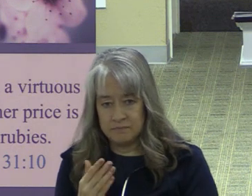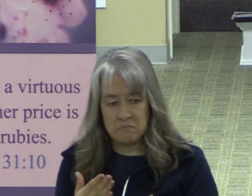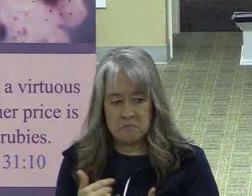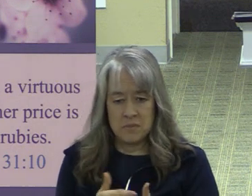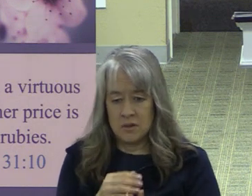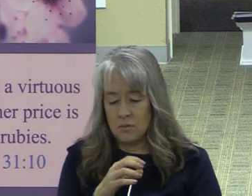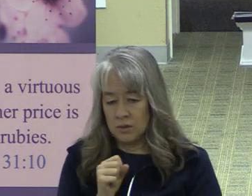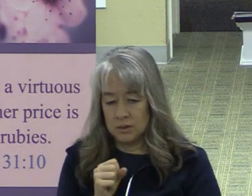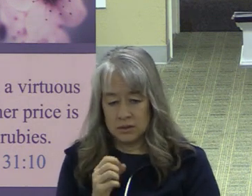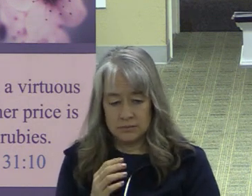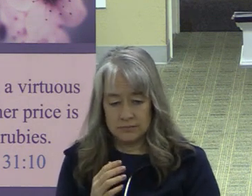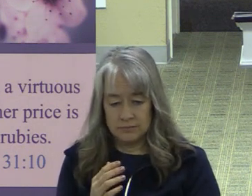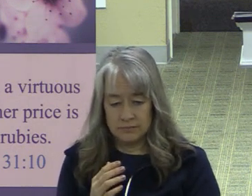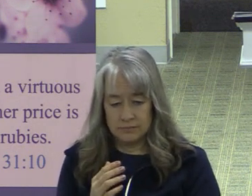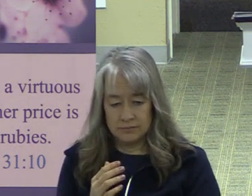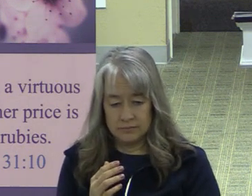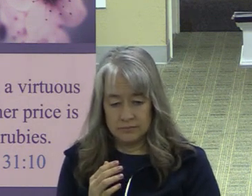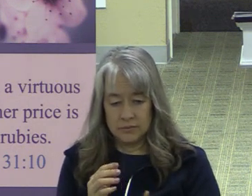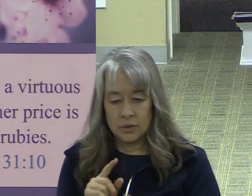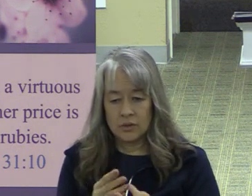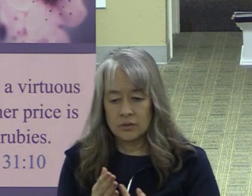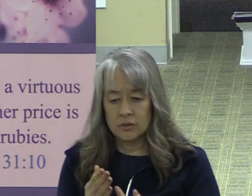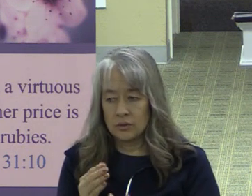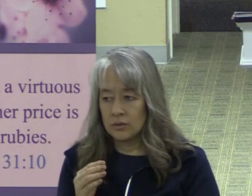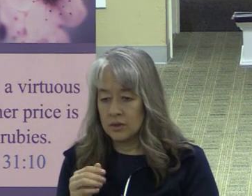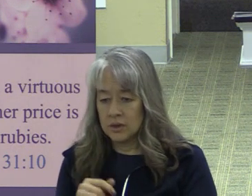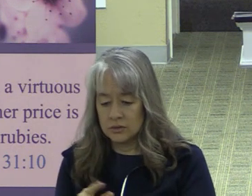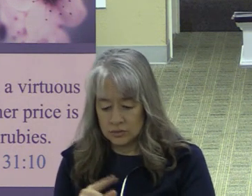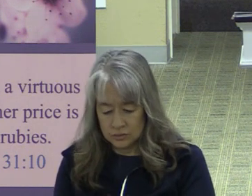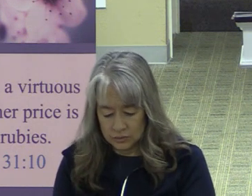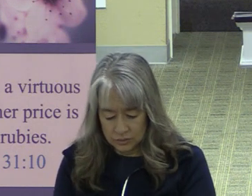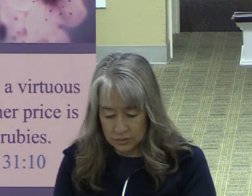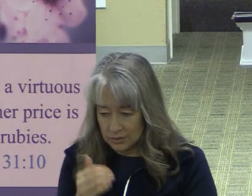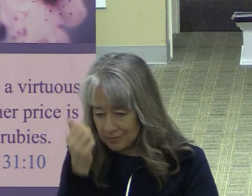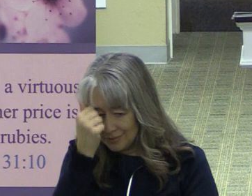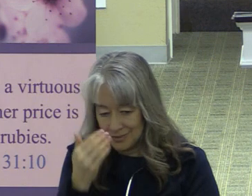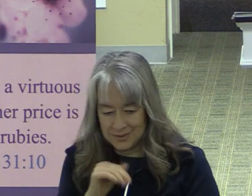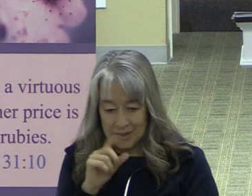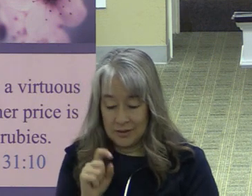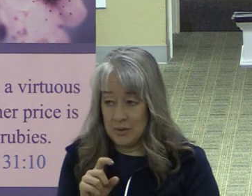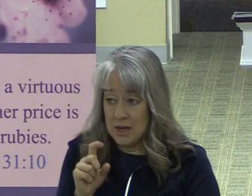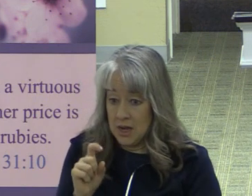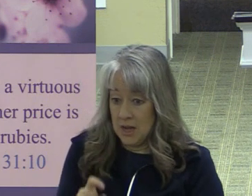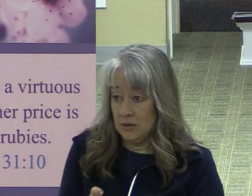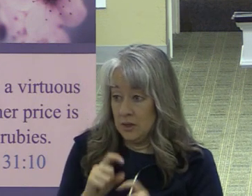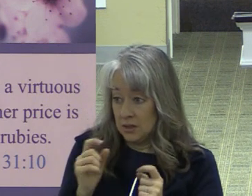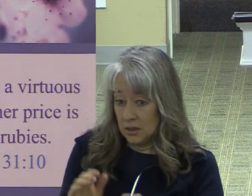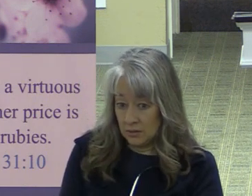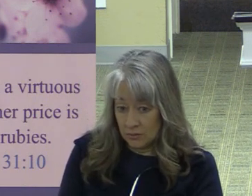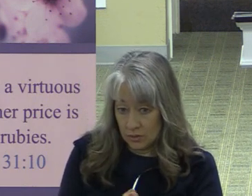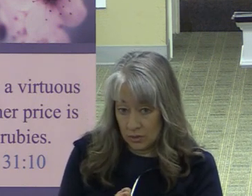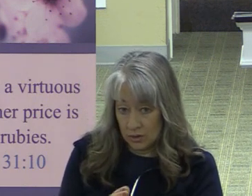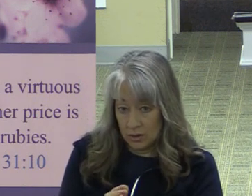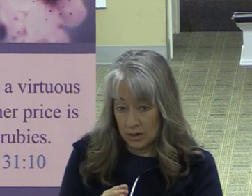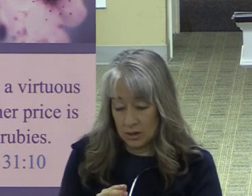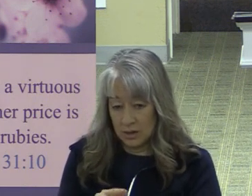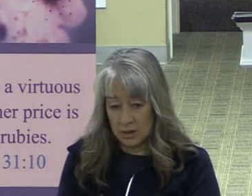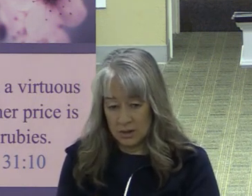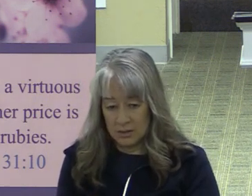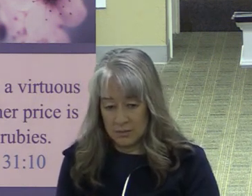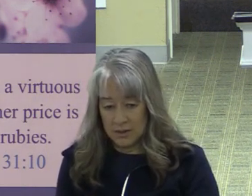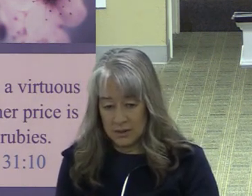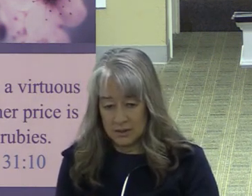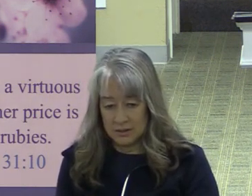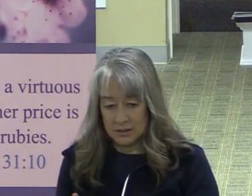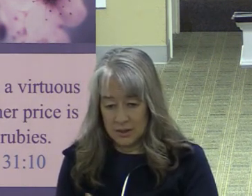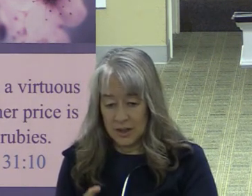it was like, you know, scrolling through Instagram, just dumb stuff. It didn't have to be necessarily sinful, but you know, it